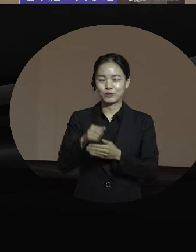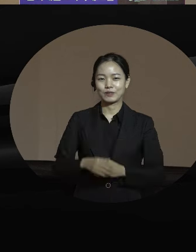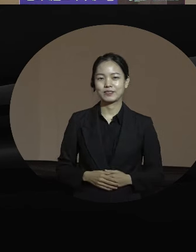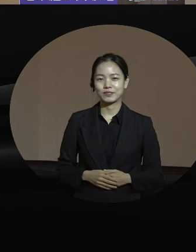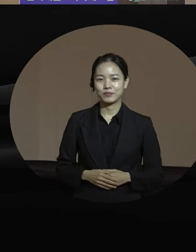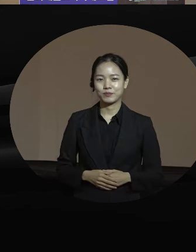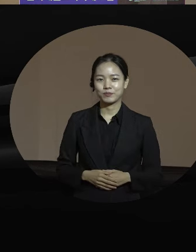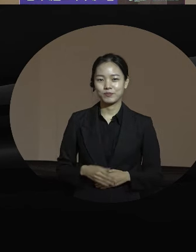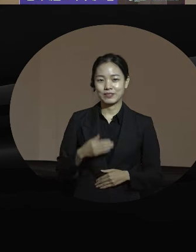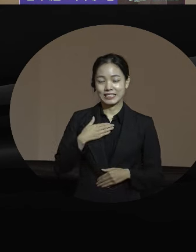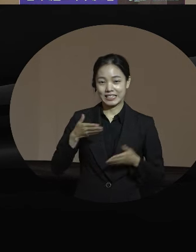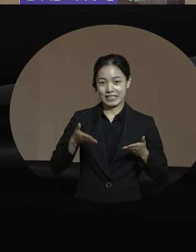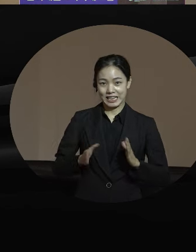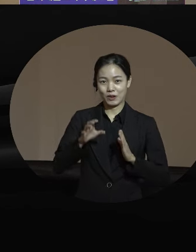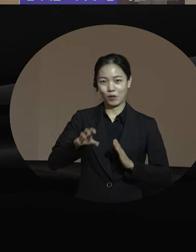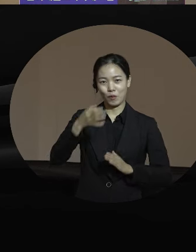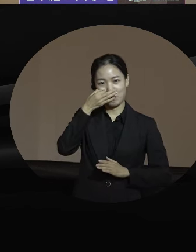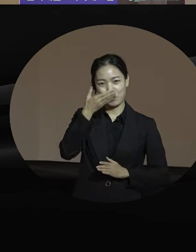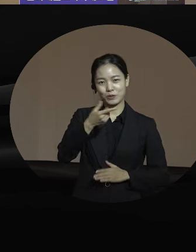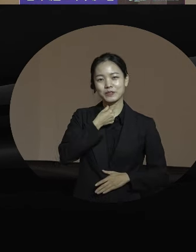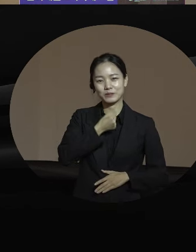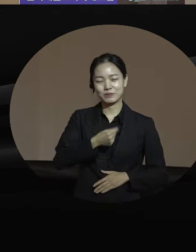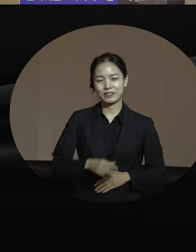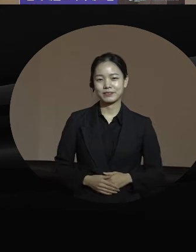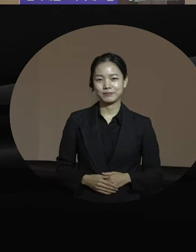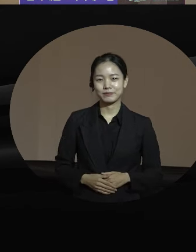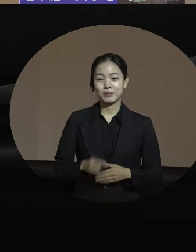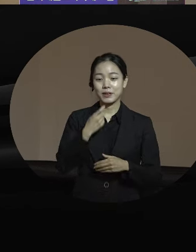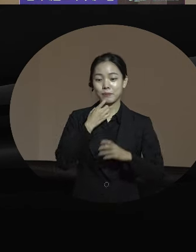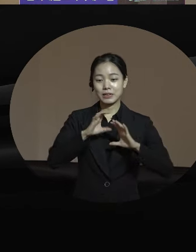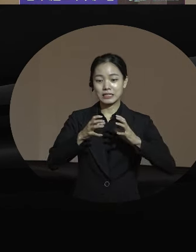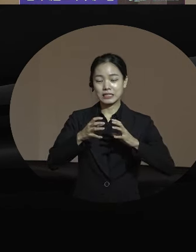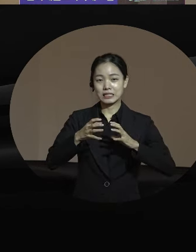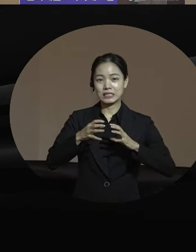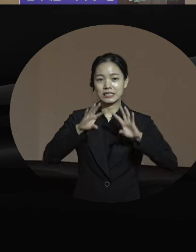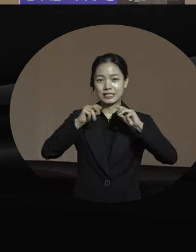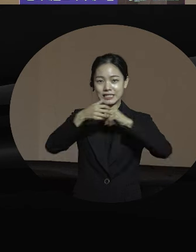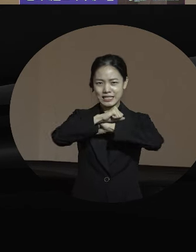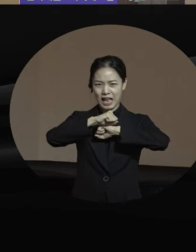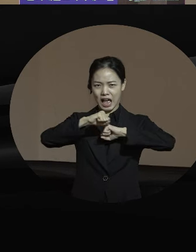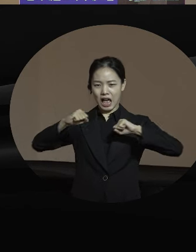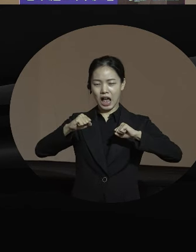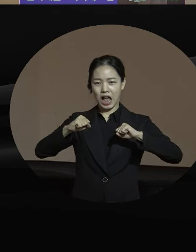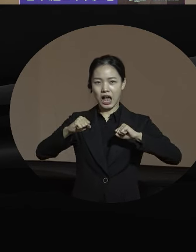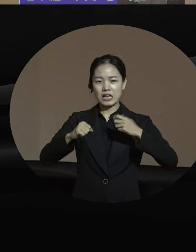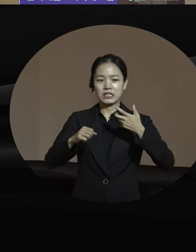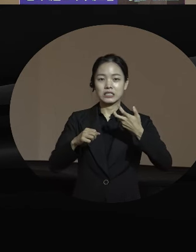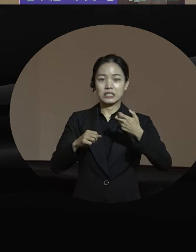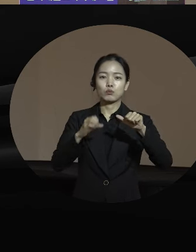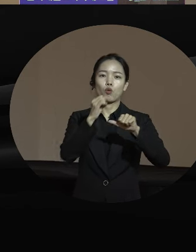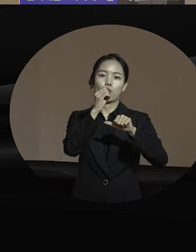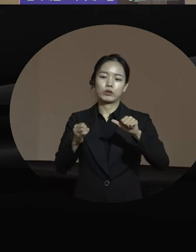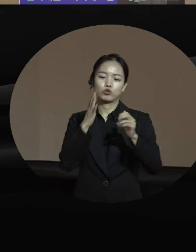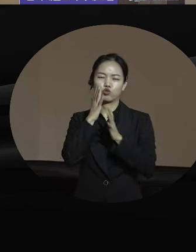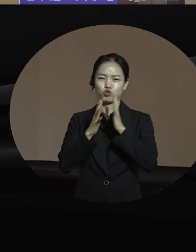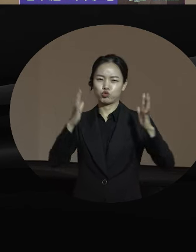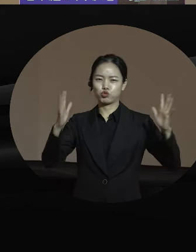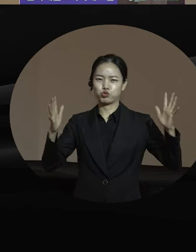is covered with forests. Finland has the world's biggest archipelago, as well as the largest lake district in